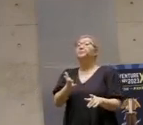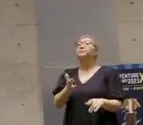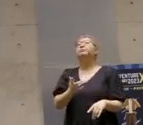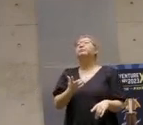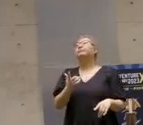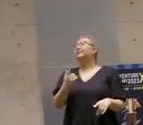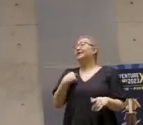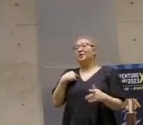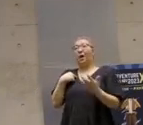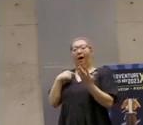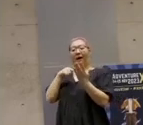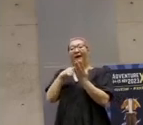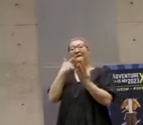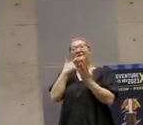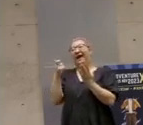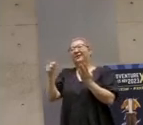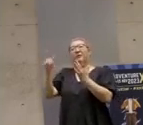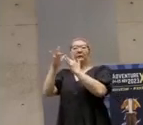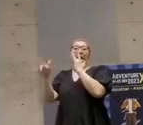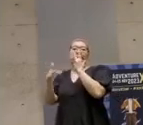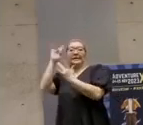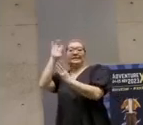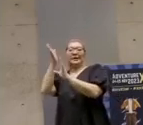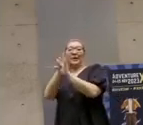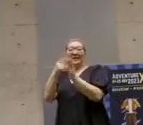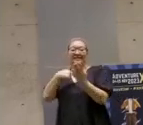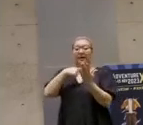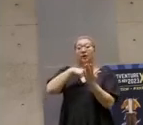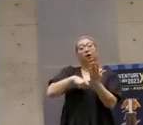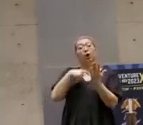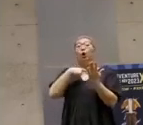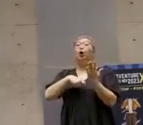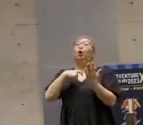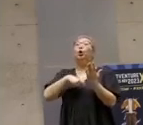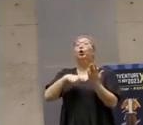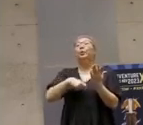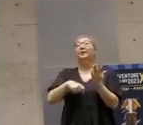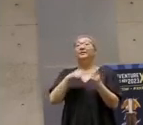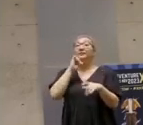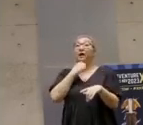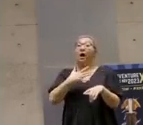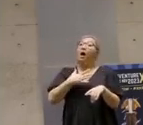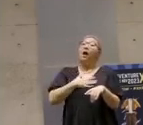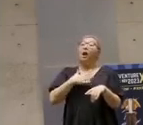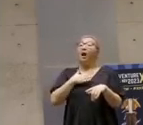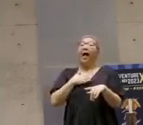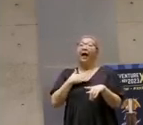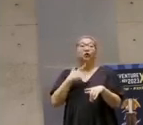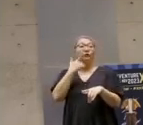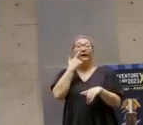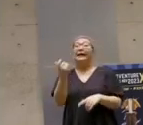contradictory. We're hardwired to follow the path of least resistance, but we're ultimately unsatisfied